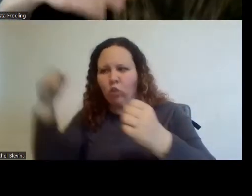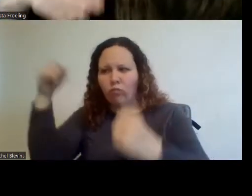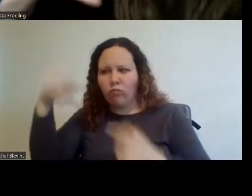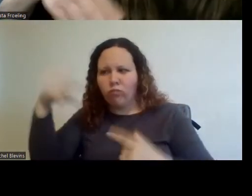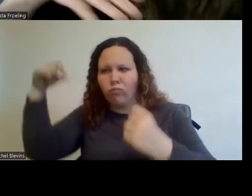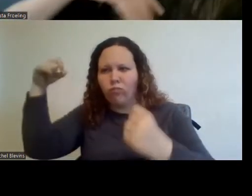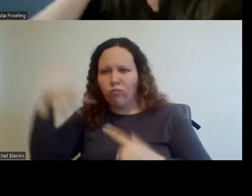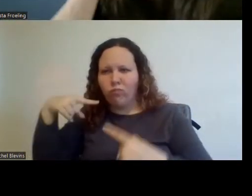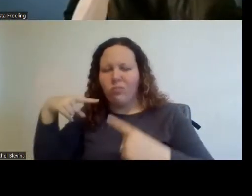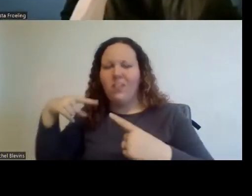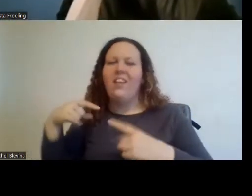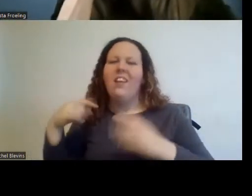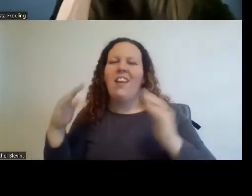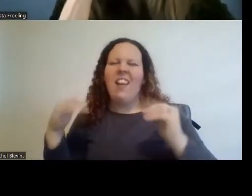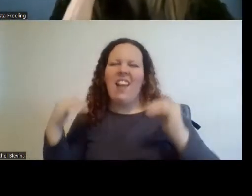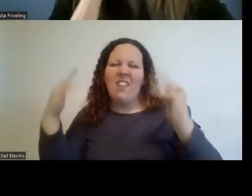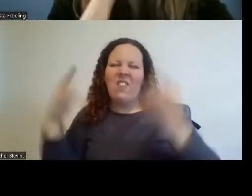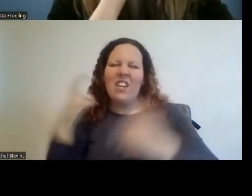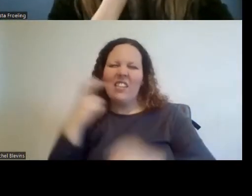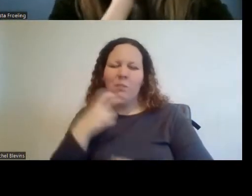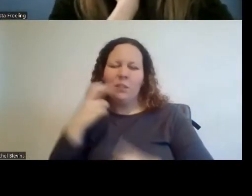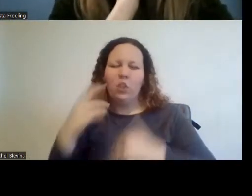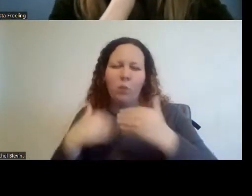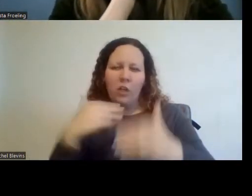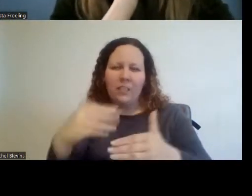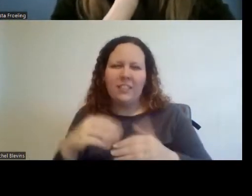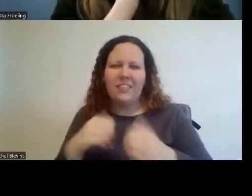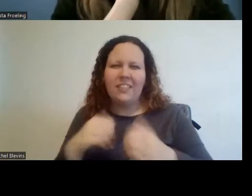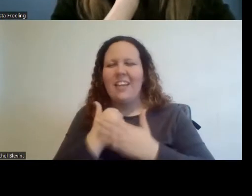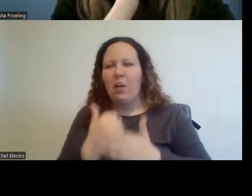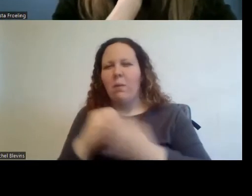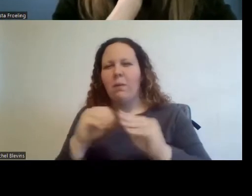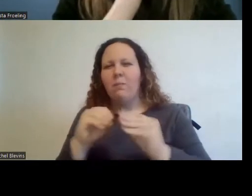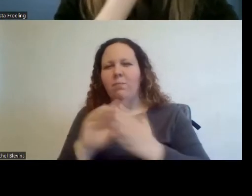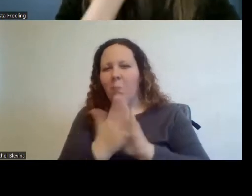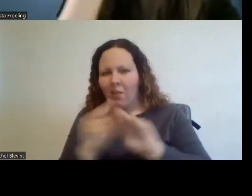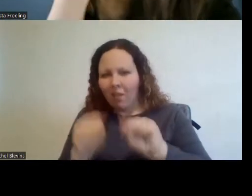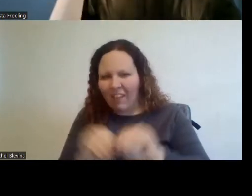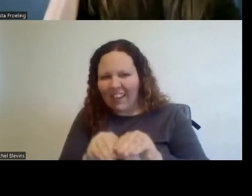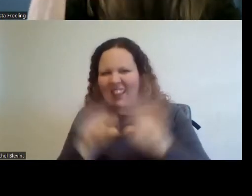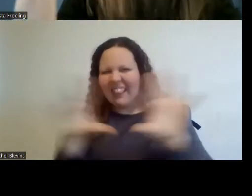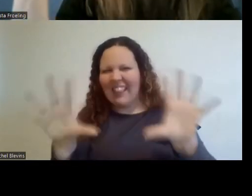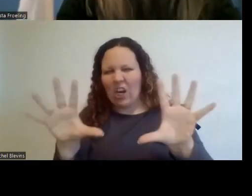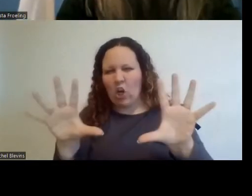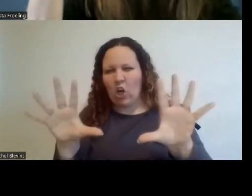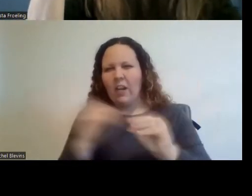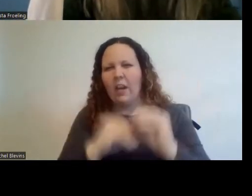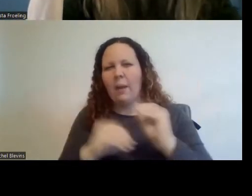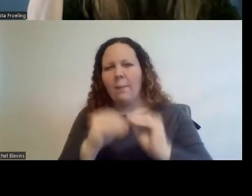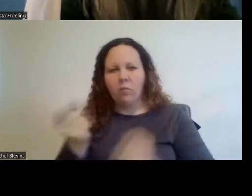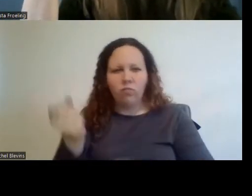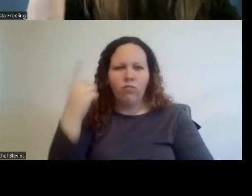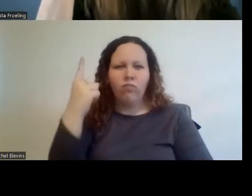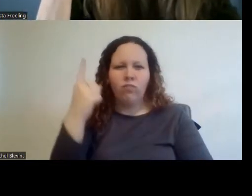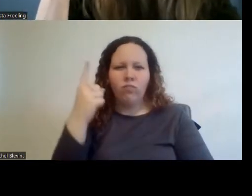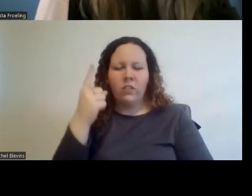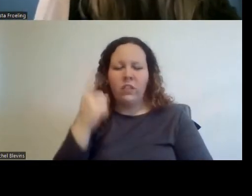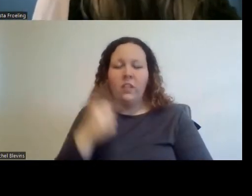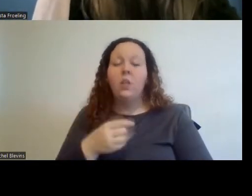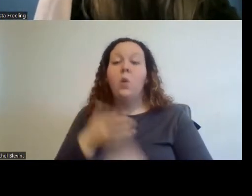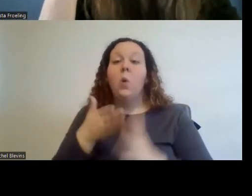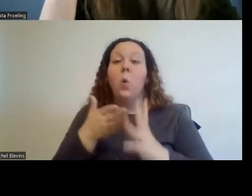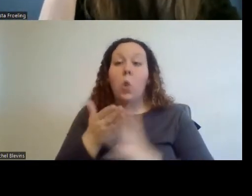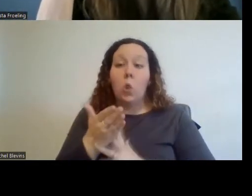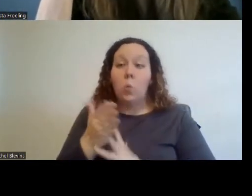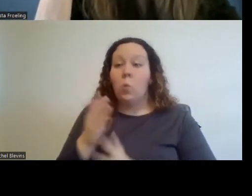advanced speech processing to make it clearer and easier to understand. And then it's delivered through the receiver and delivered to the ear